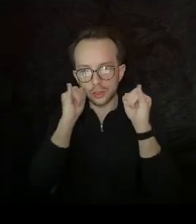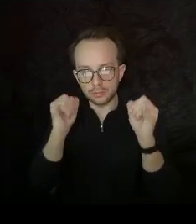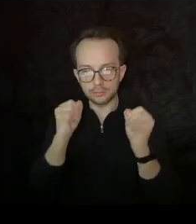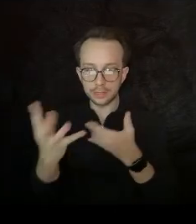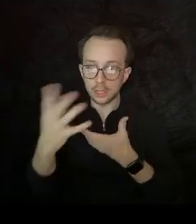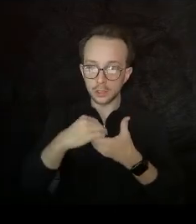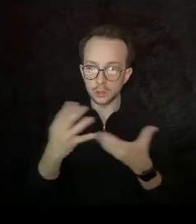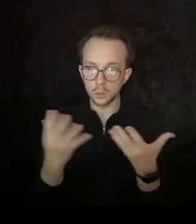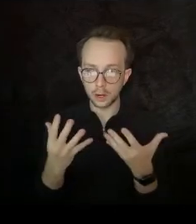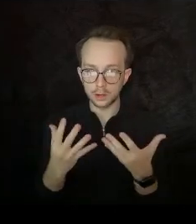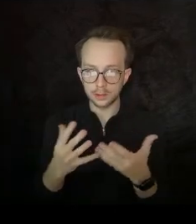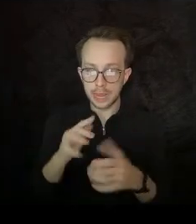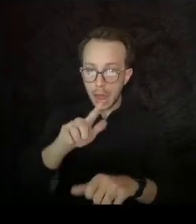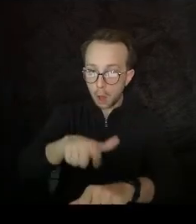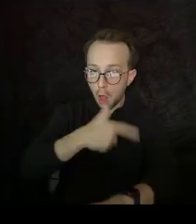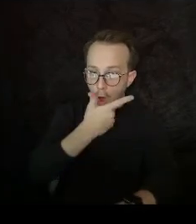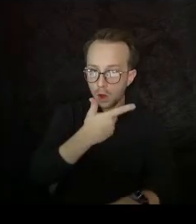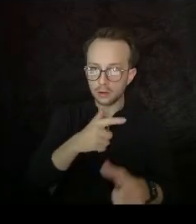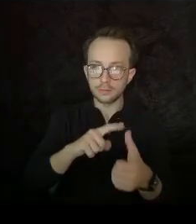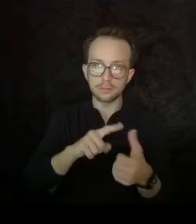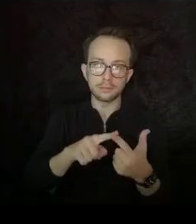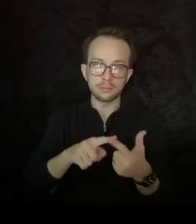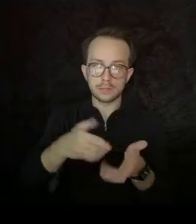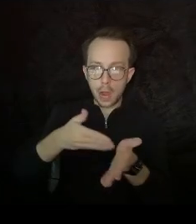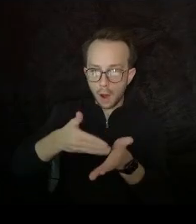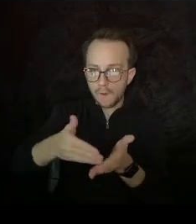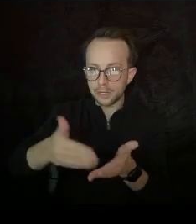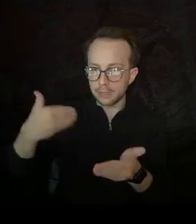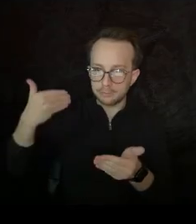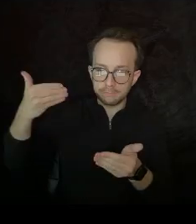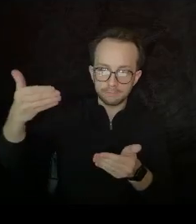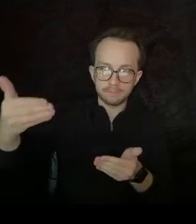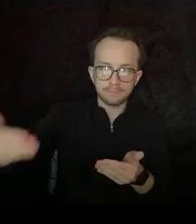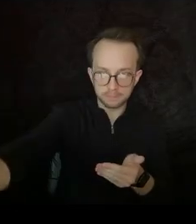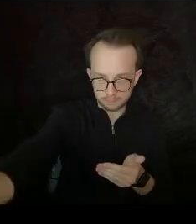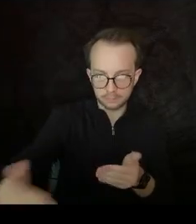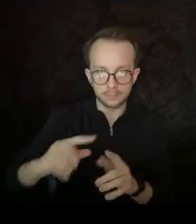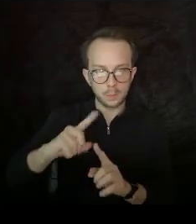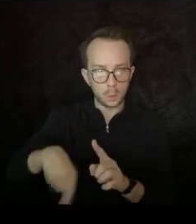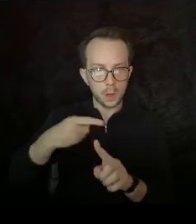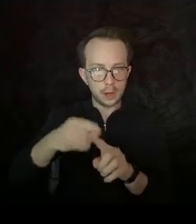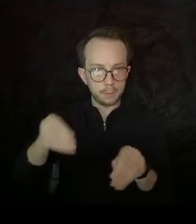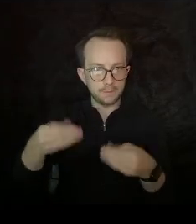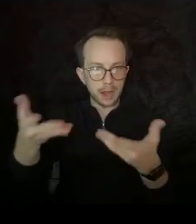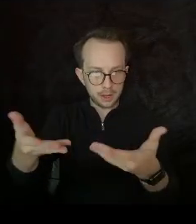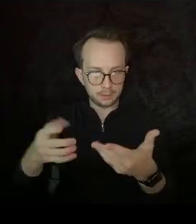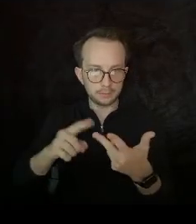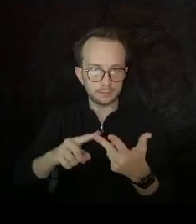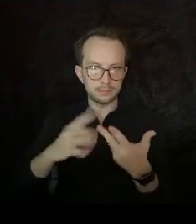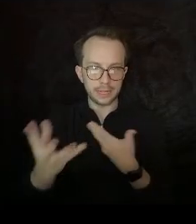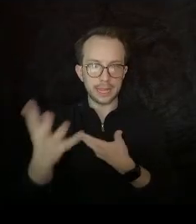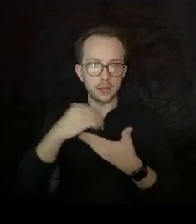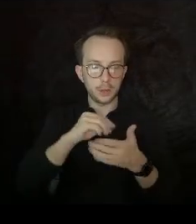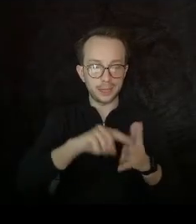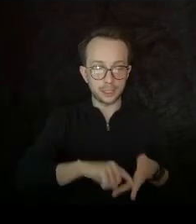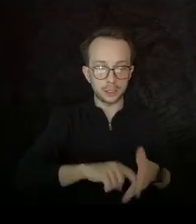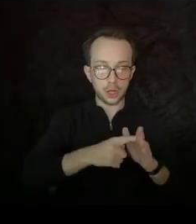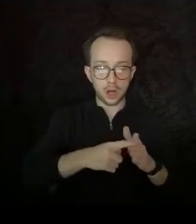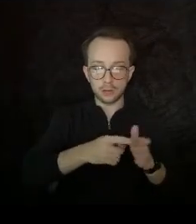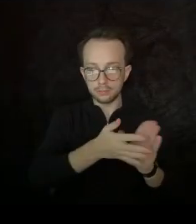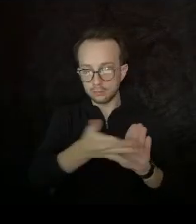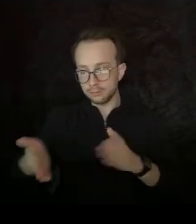includes how long and how often the services will be provided, including the start and end